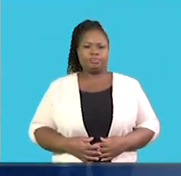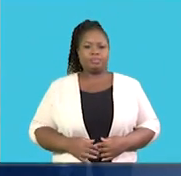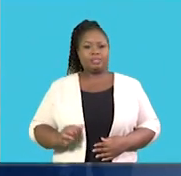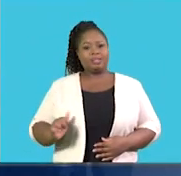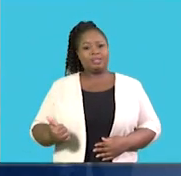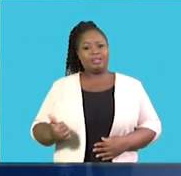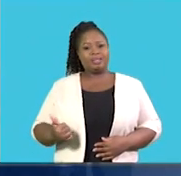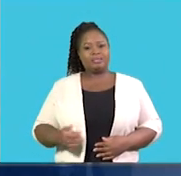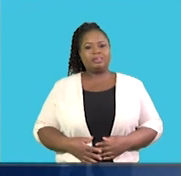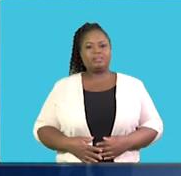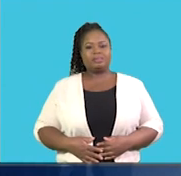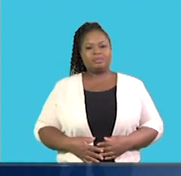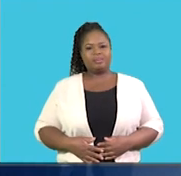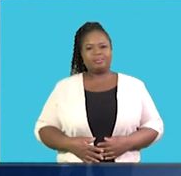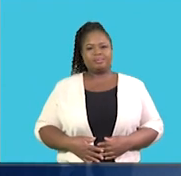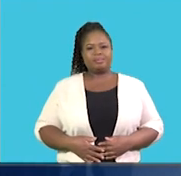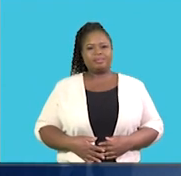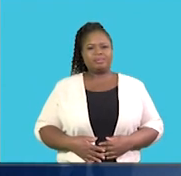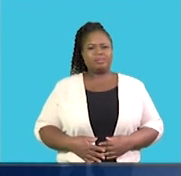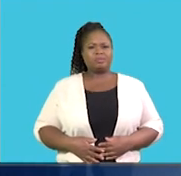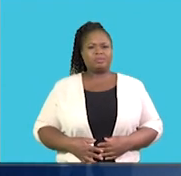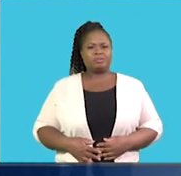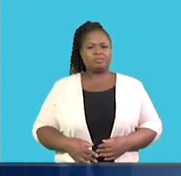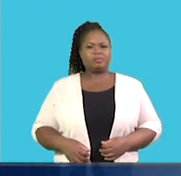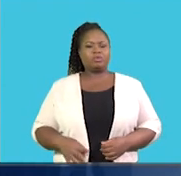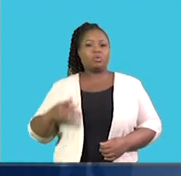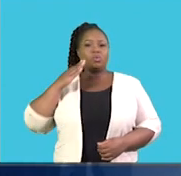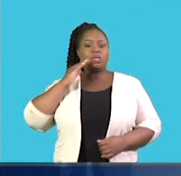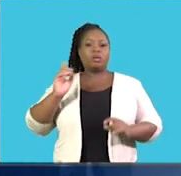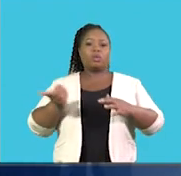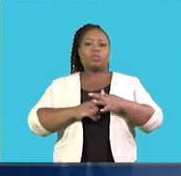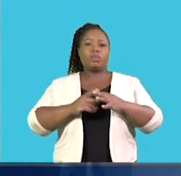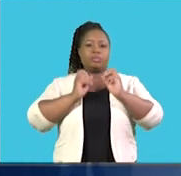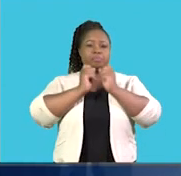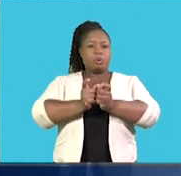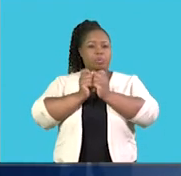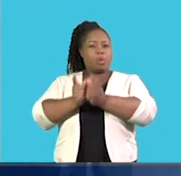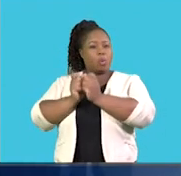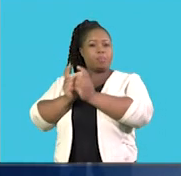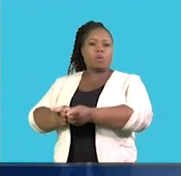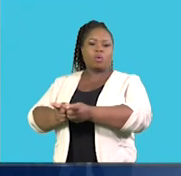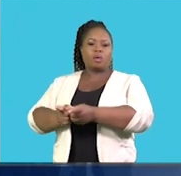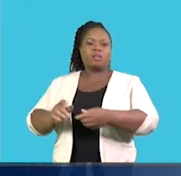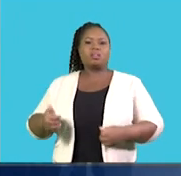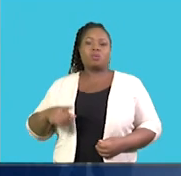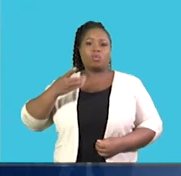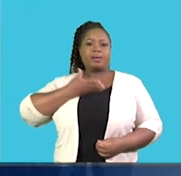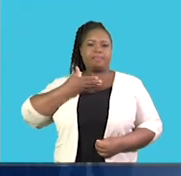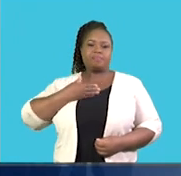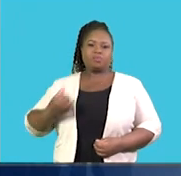osisi uze into engathi yama crackling uma kuphuka ama window walomlilo lo ngowabo